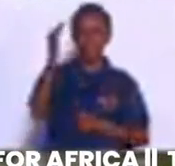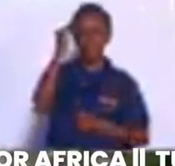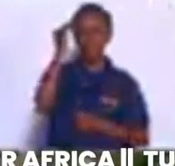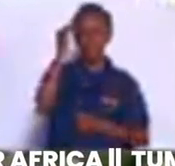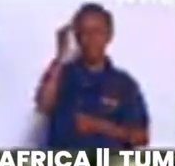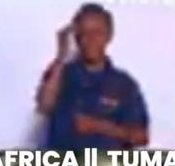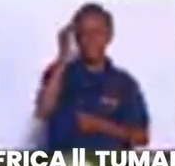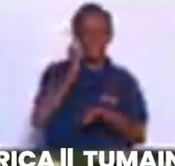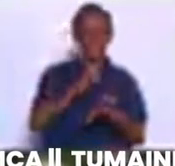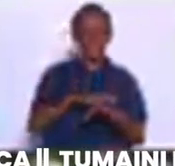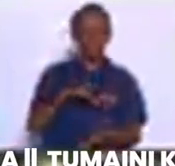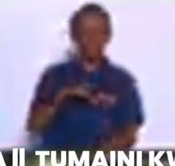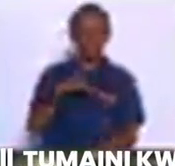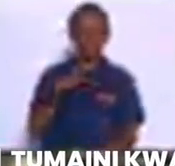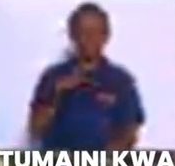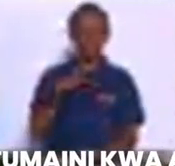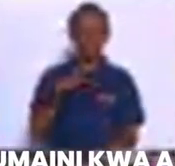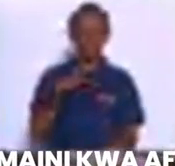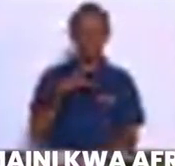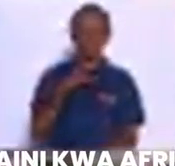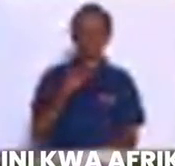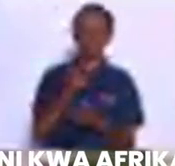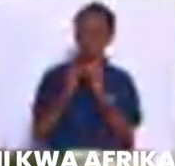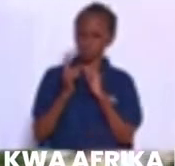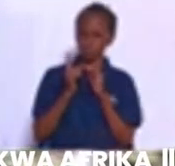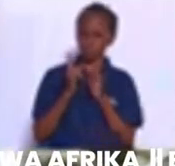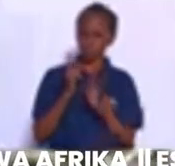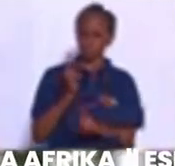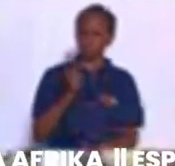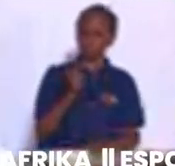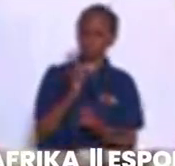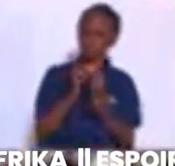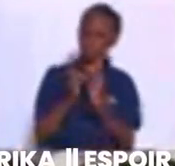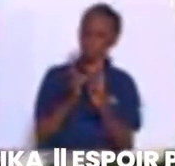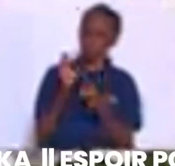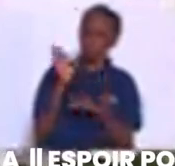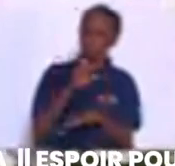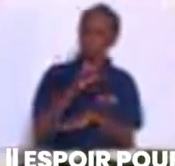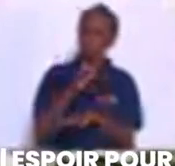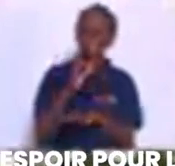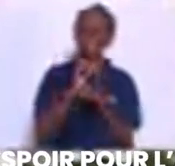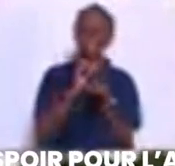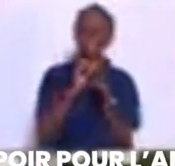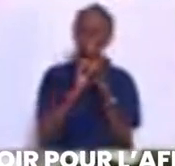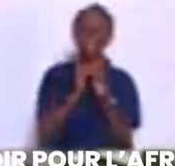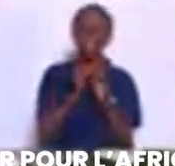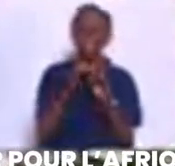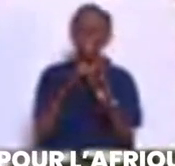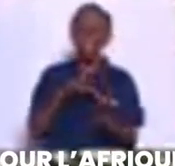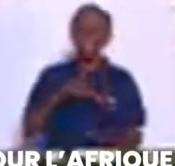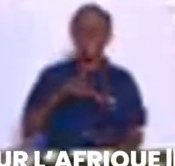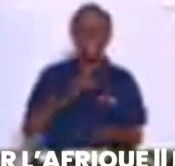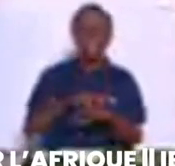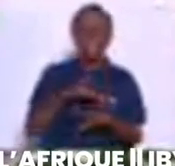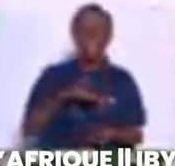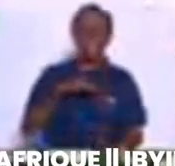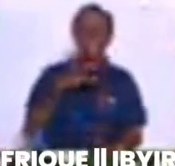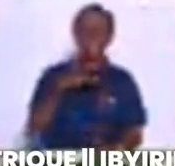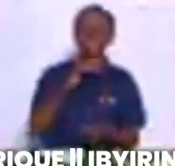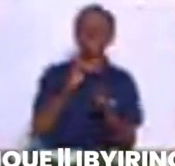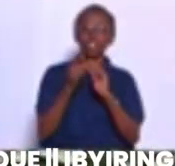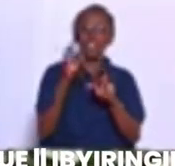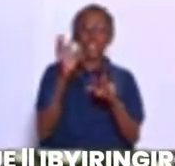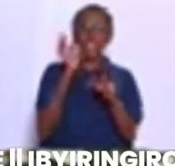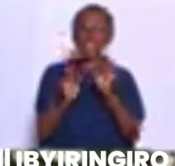When she feels to talk, she will talk. Women can talk when they feel talking, even though they don't have something to